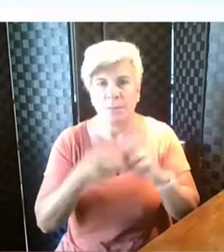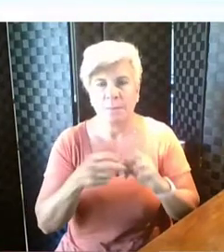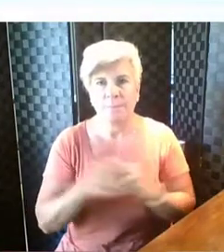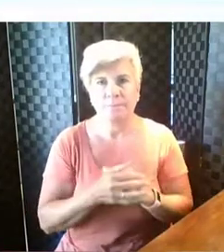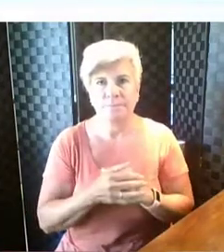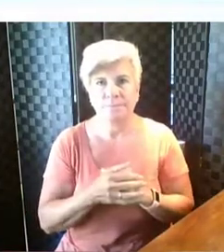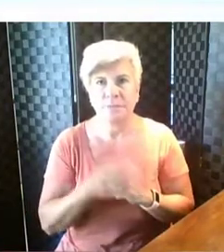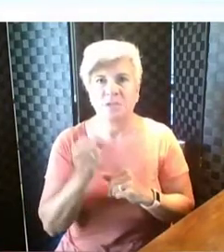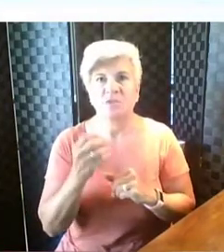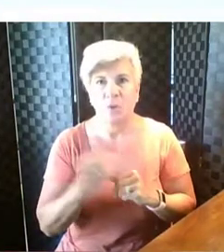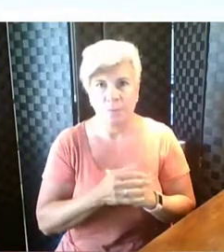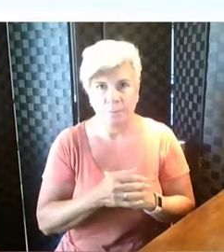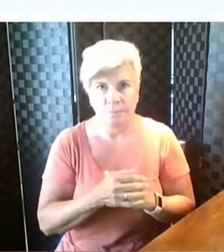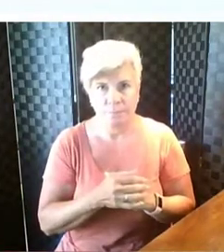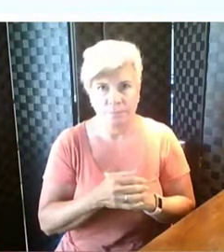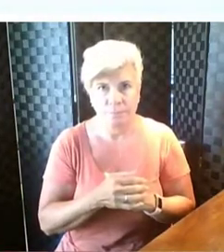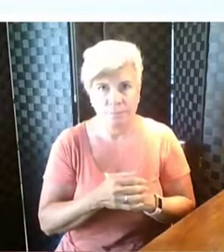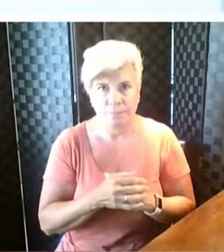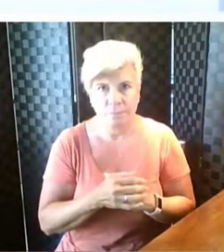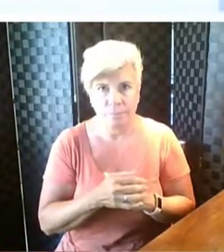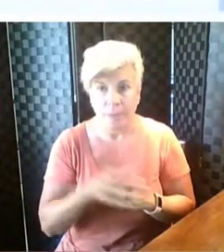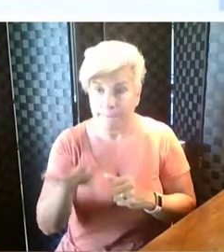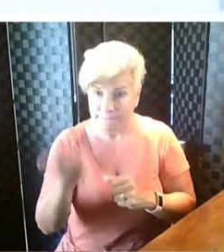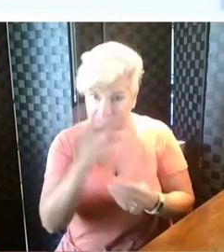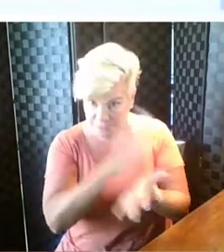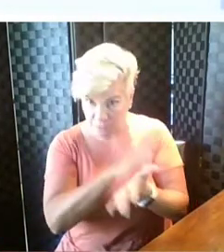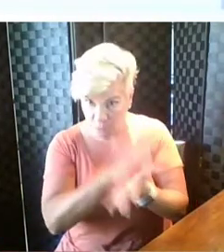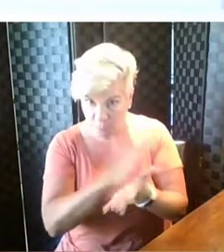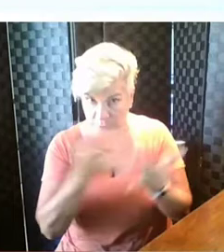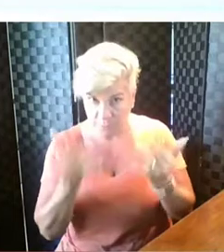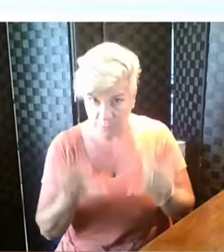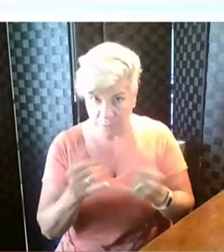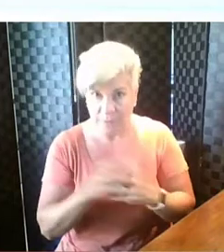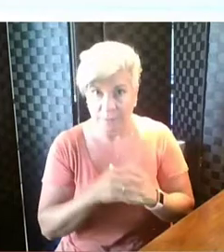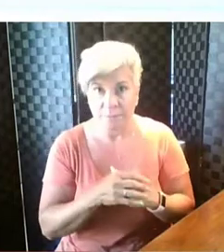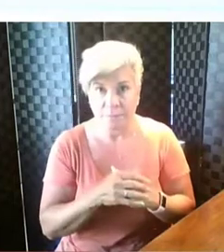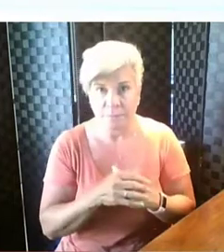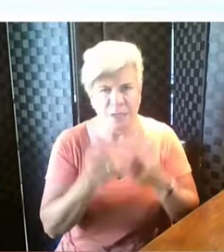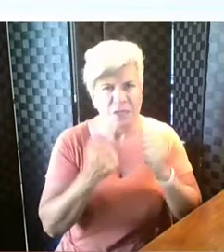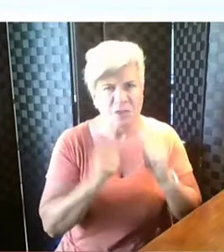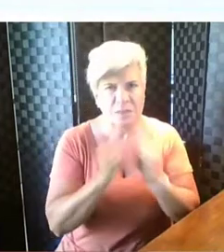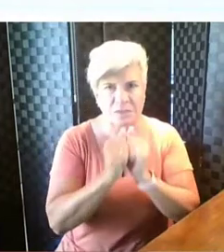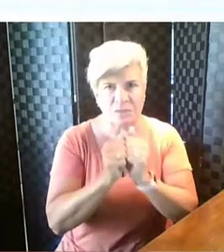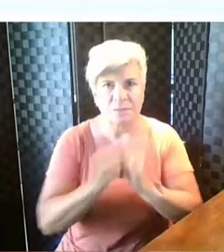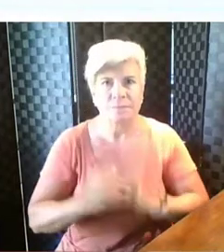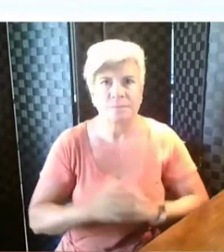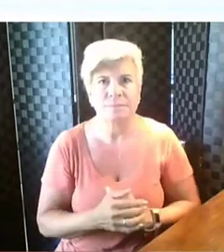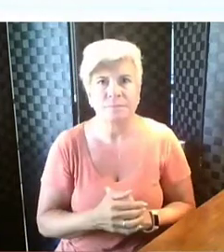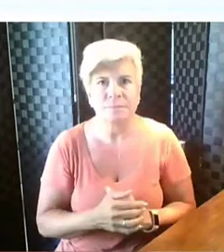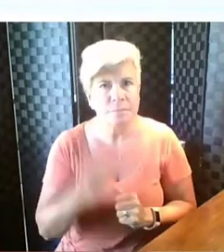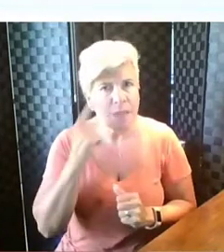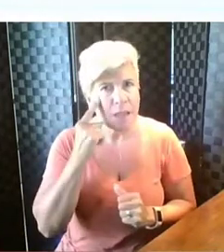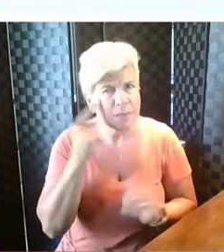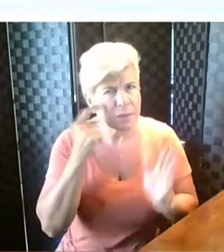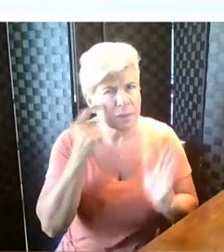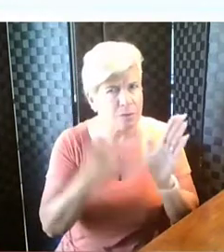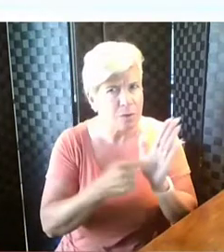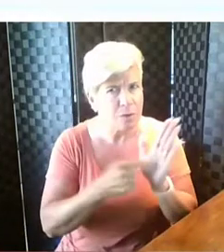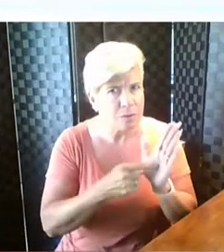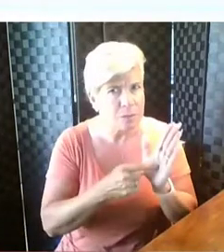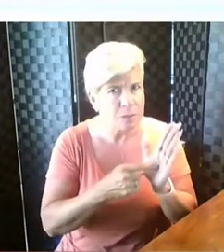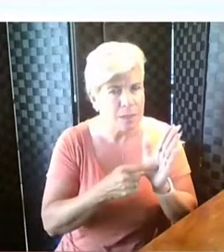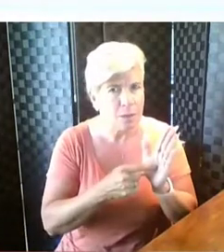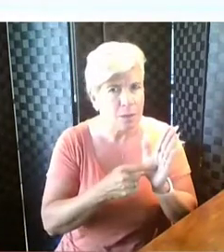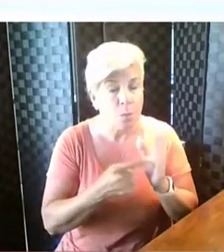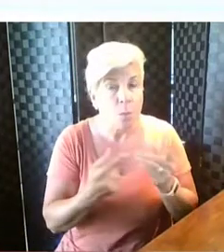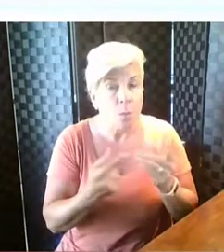right, so grab that student practice guide and your pencil and let's try this together. I think you're going to notice that what we did last time is